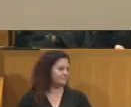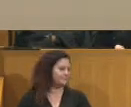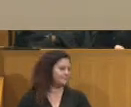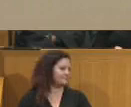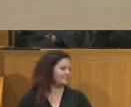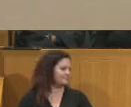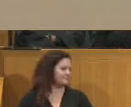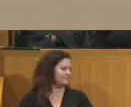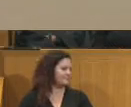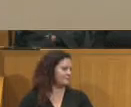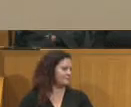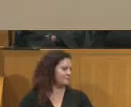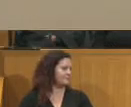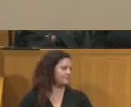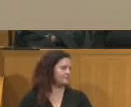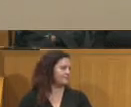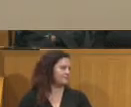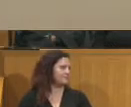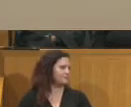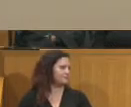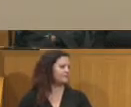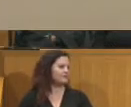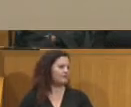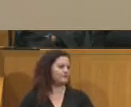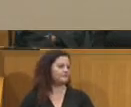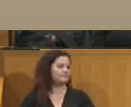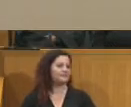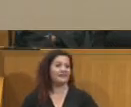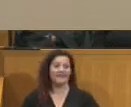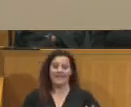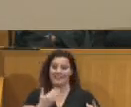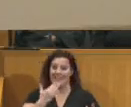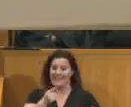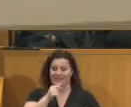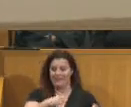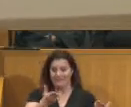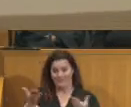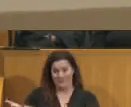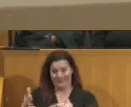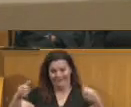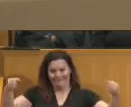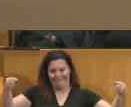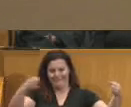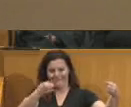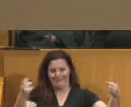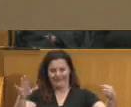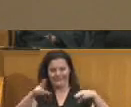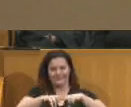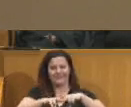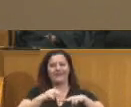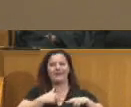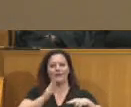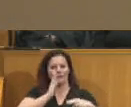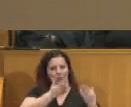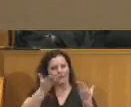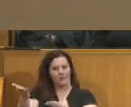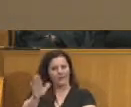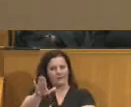Council and participate in the district's positive transformation. Greg appreciates and